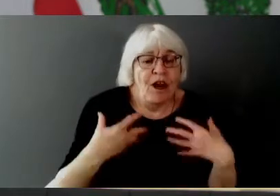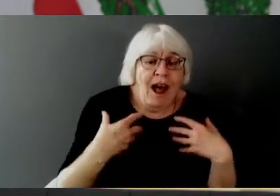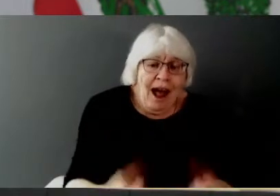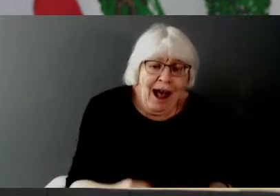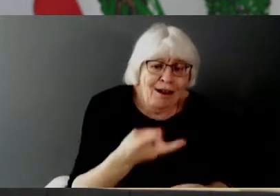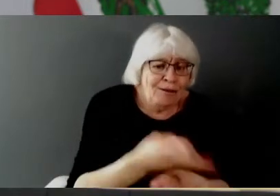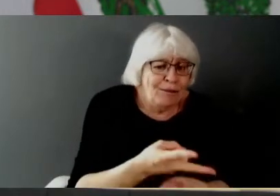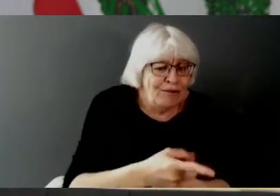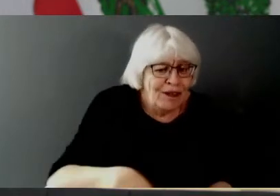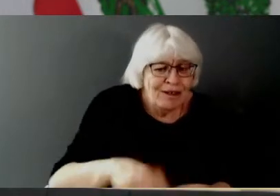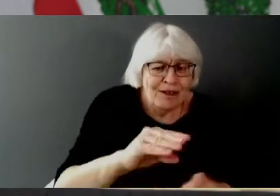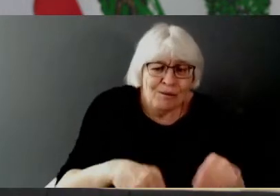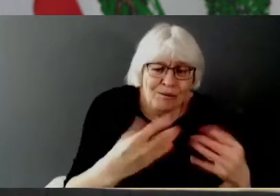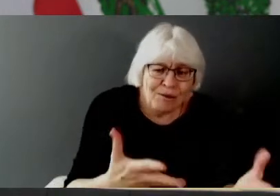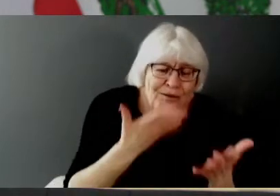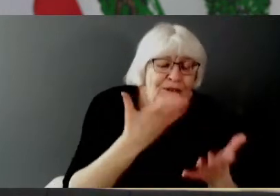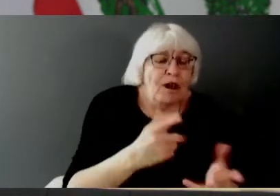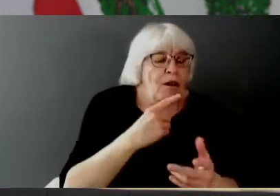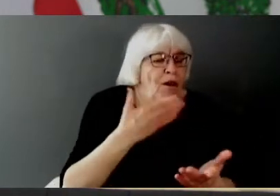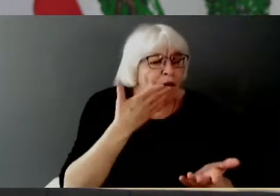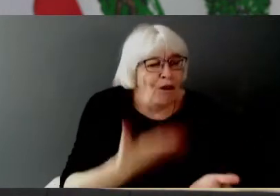months. Thank you.